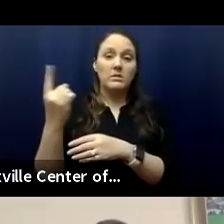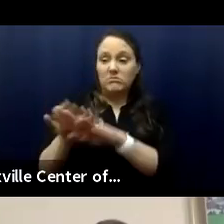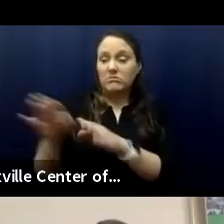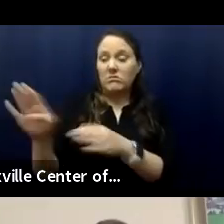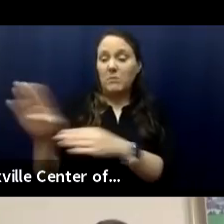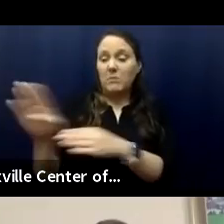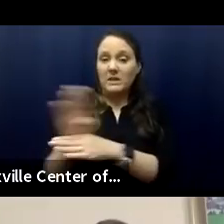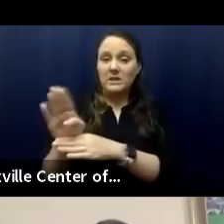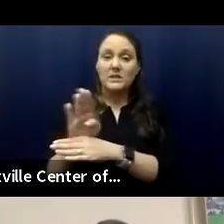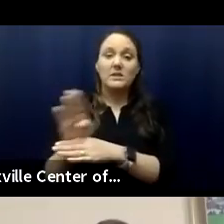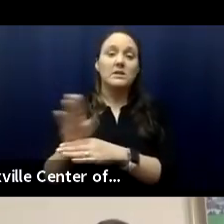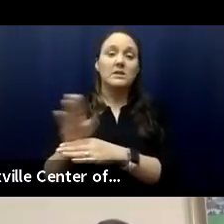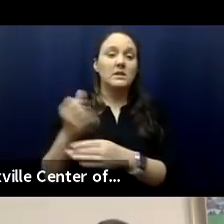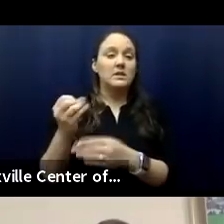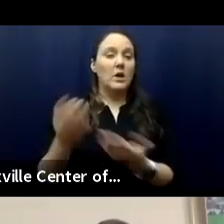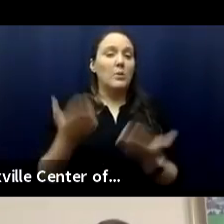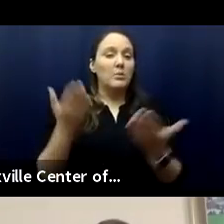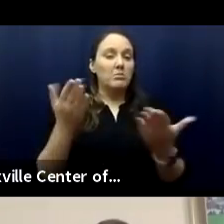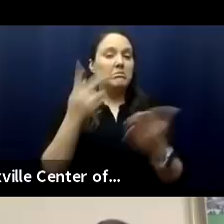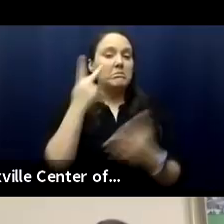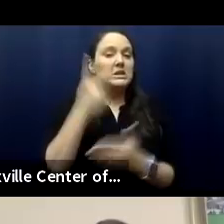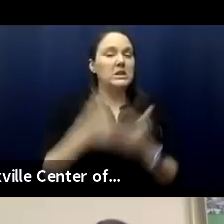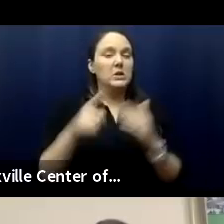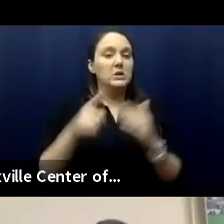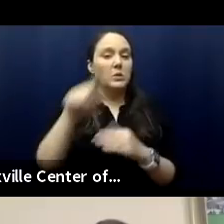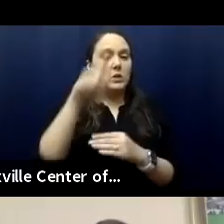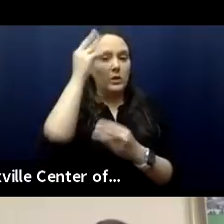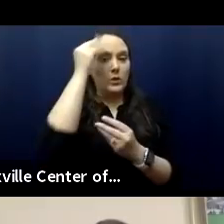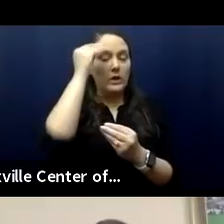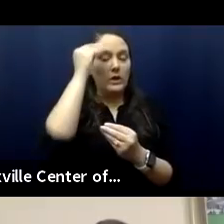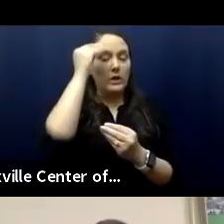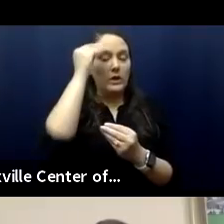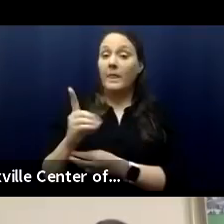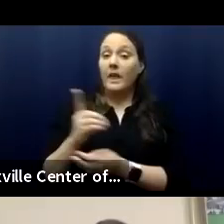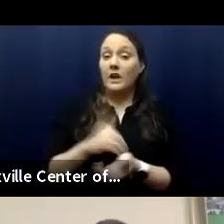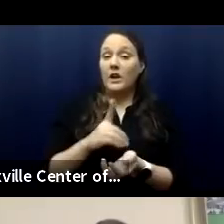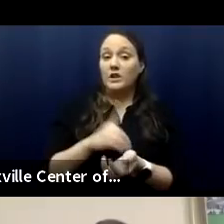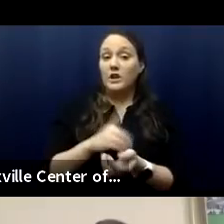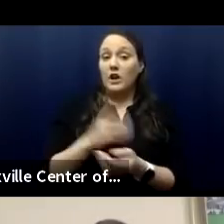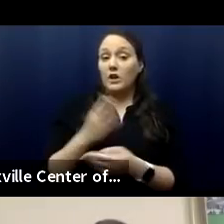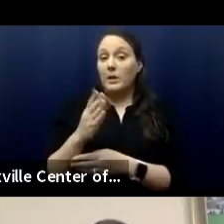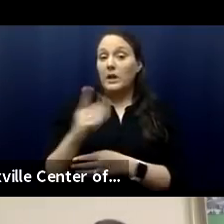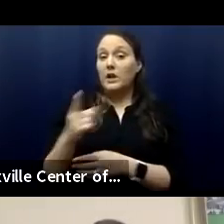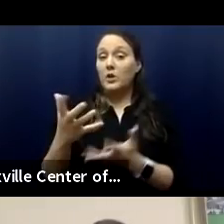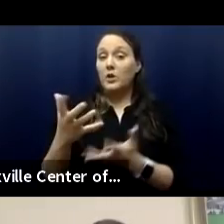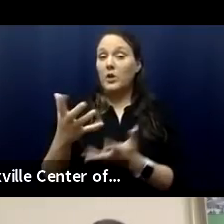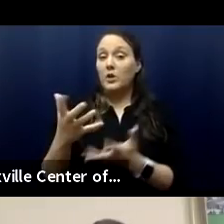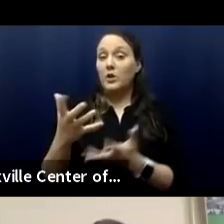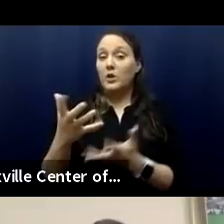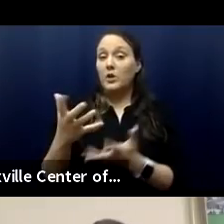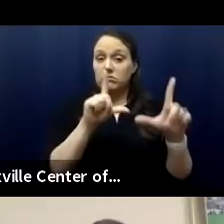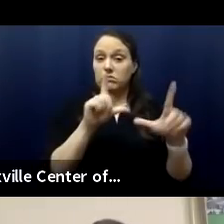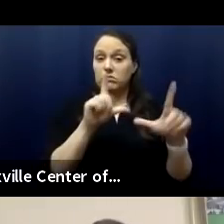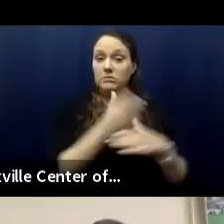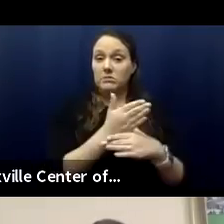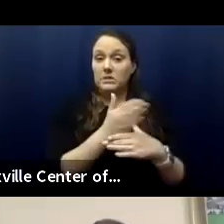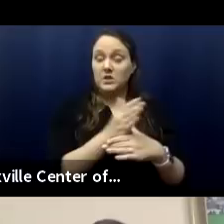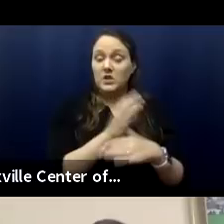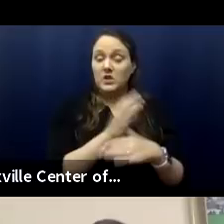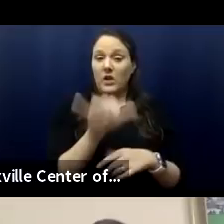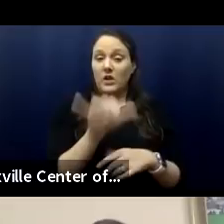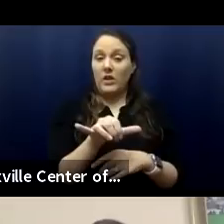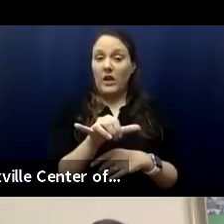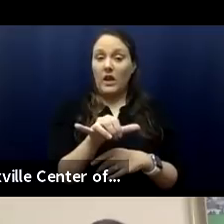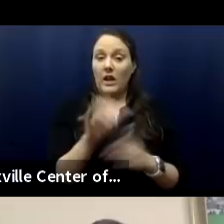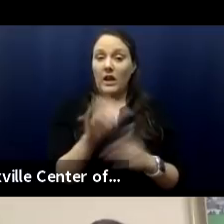everybody's attention and see what people think. Dr. O'Brien, do you want us to screen share that amended